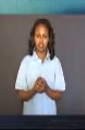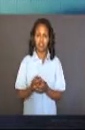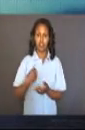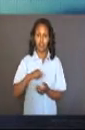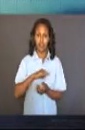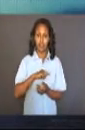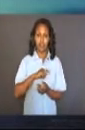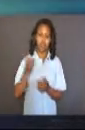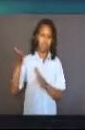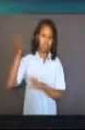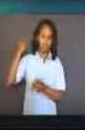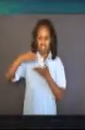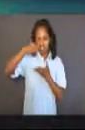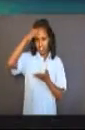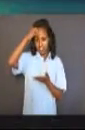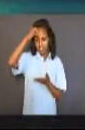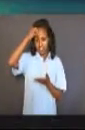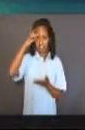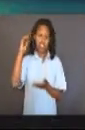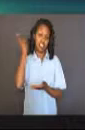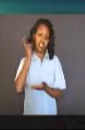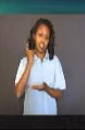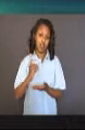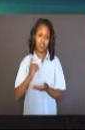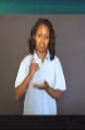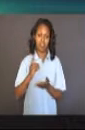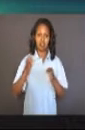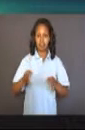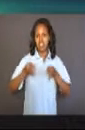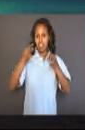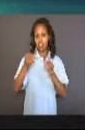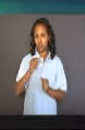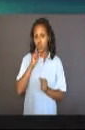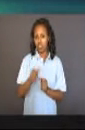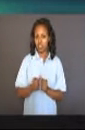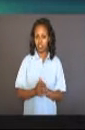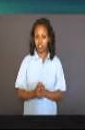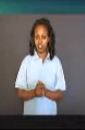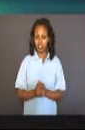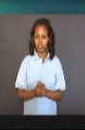We heard earlier that diamond is an insulator.